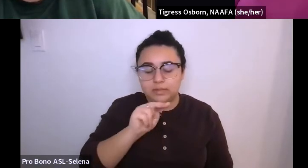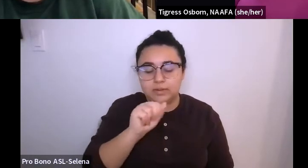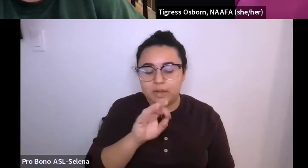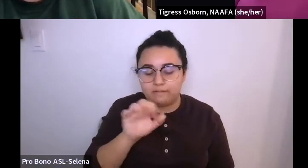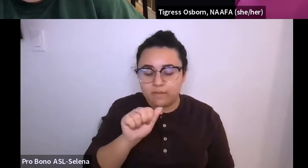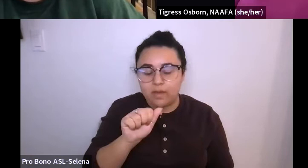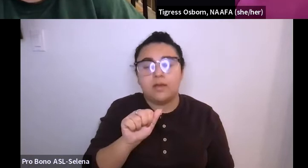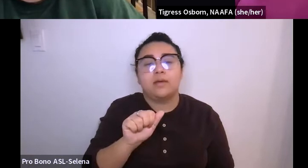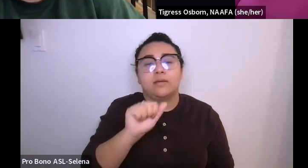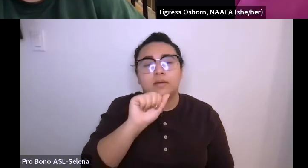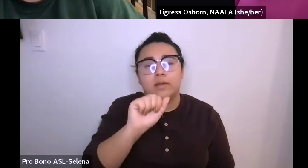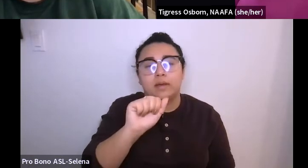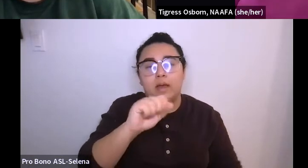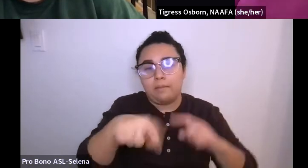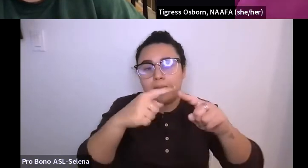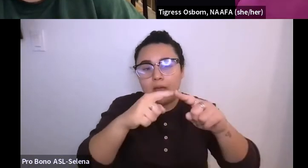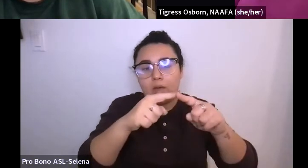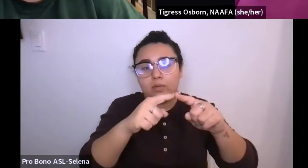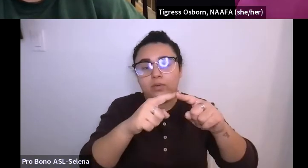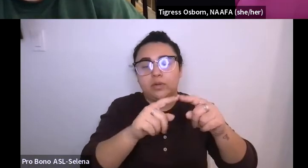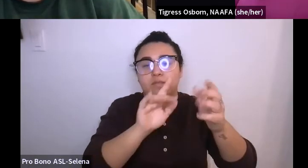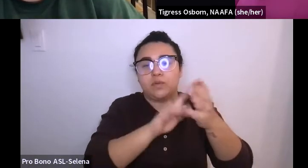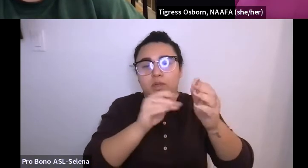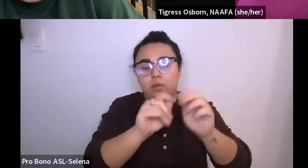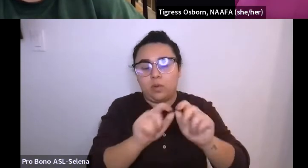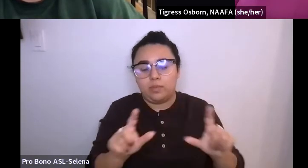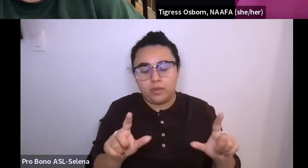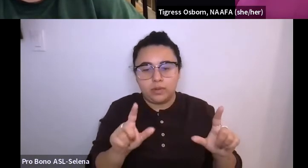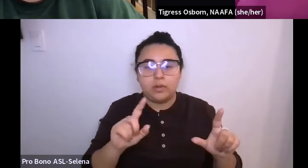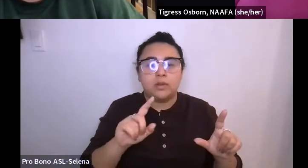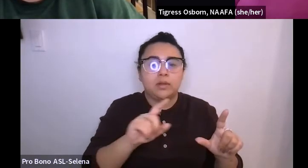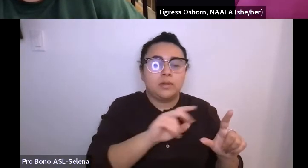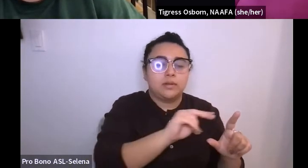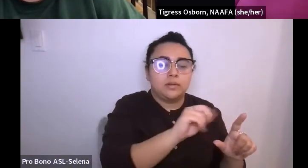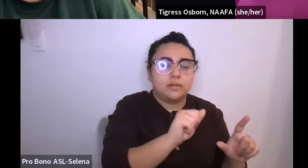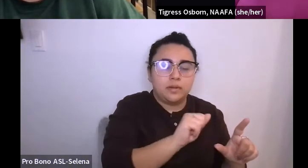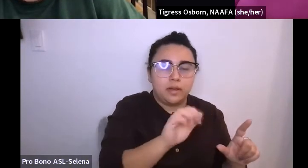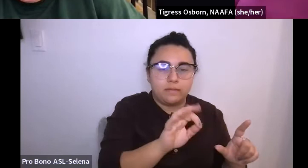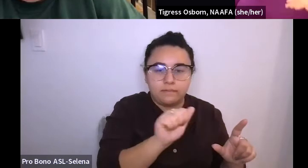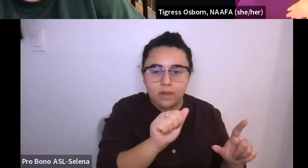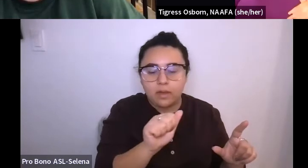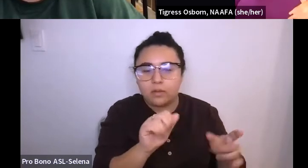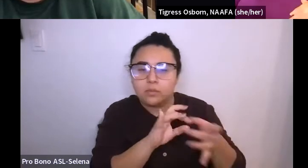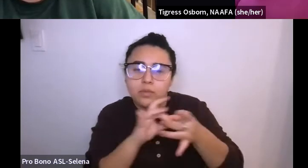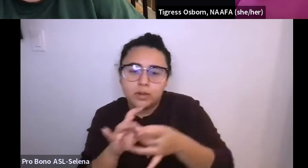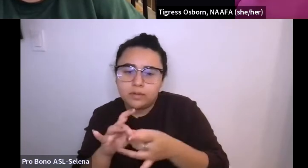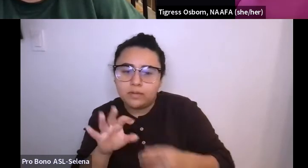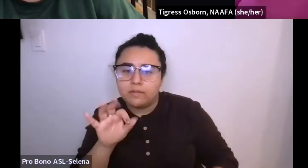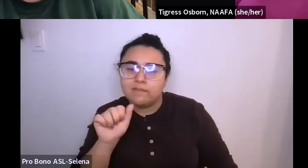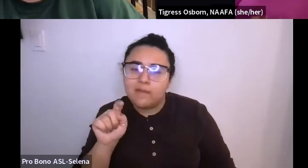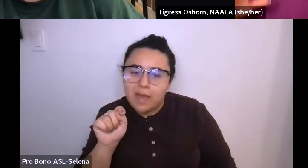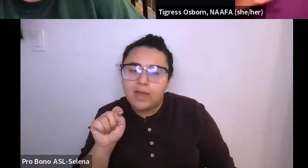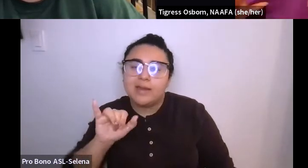About section, there's a little bit of history about where NAAFA fits in between the Fat In and the Fat